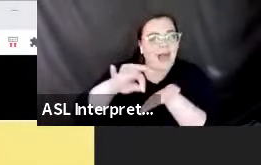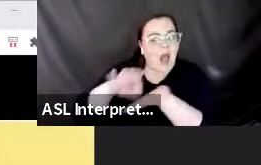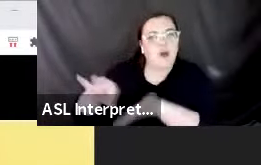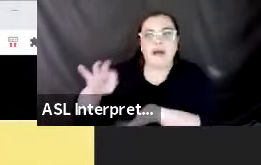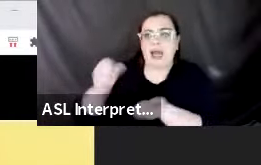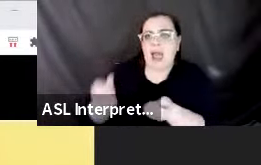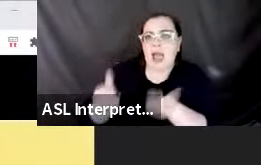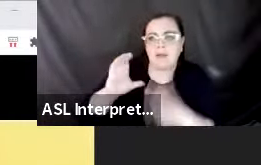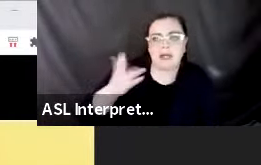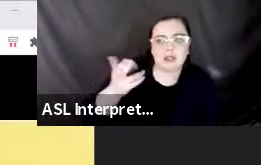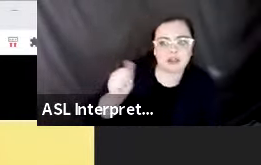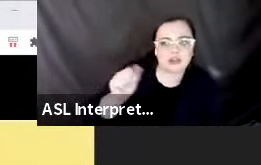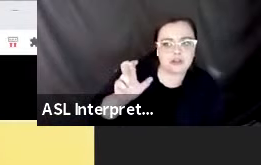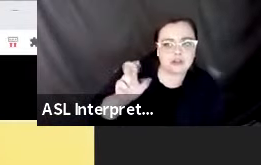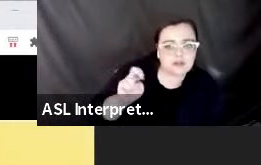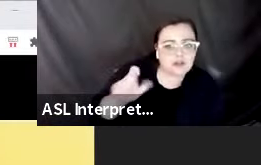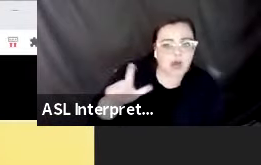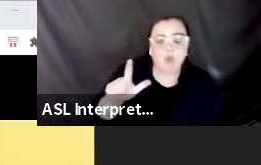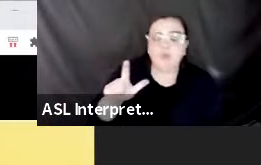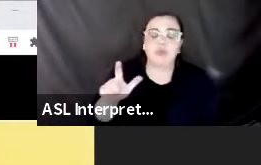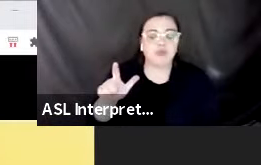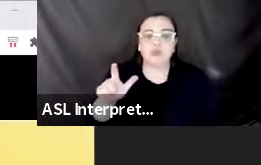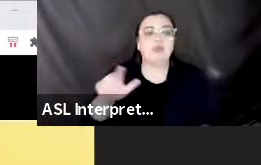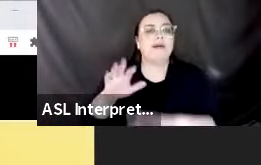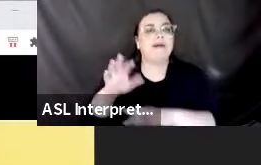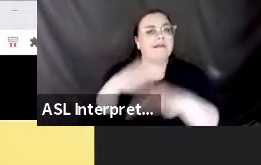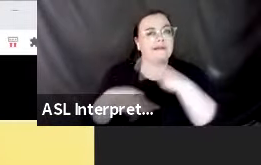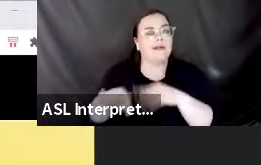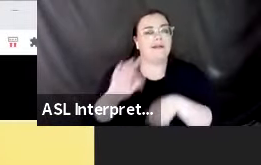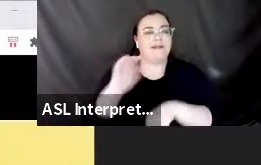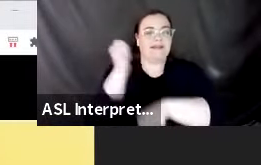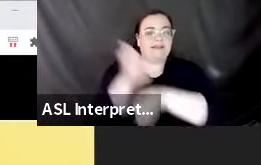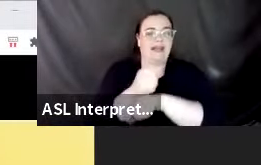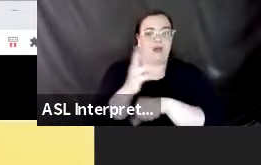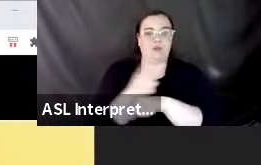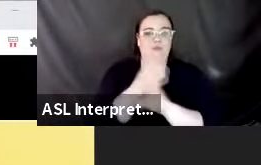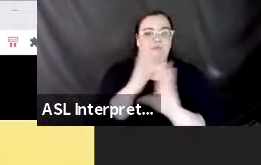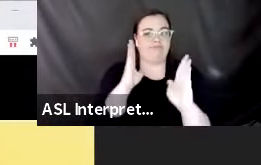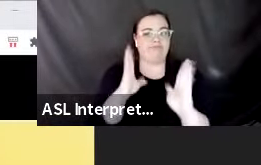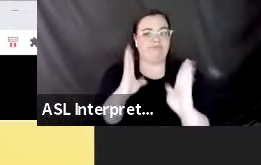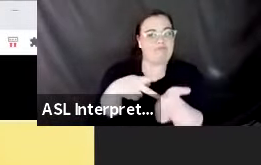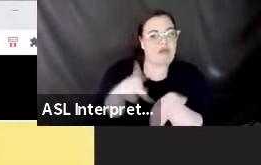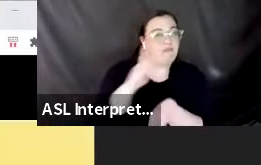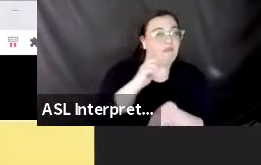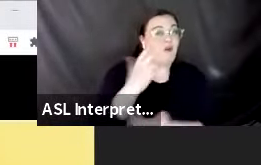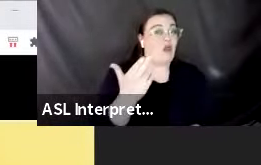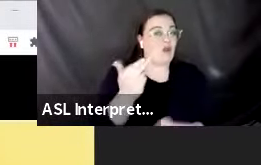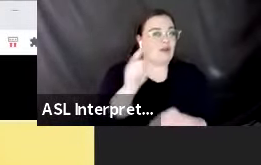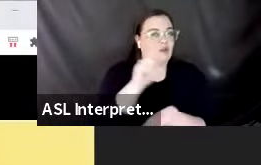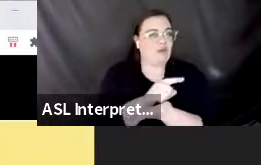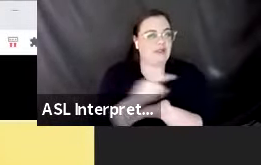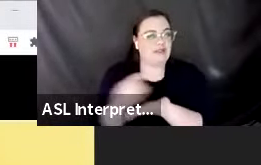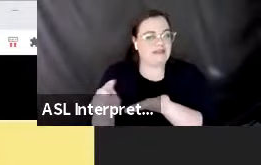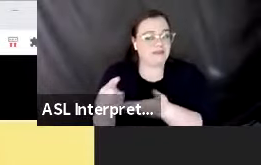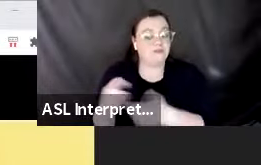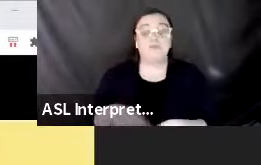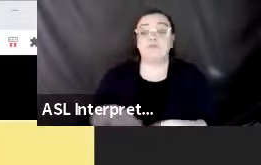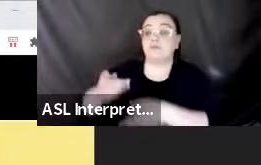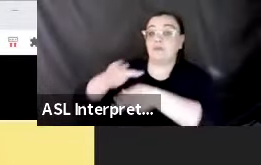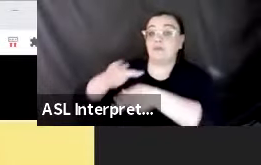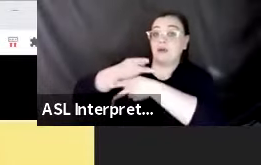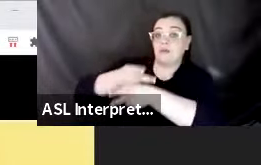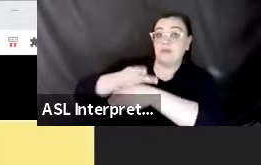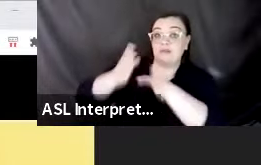set use payment for 13 weeks. As the producer uses the